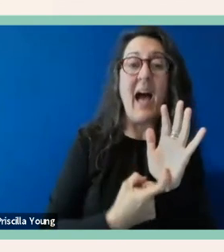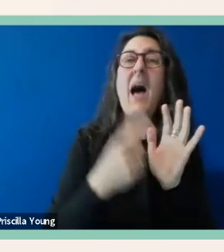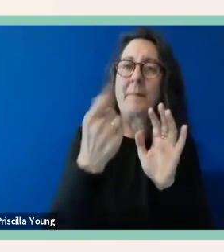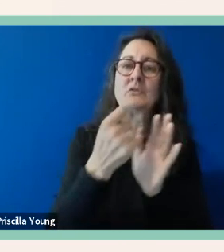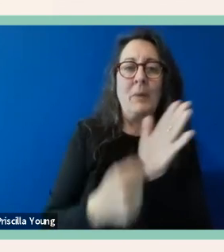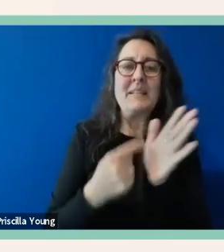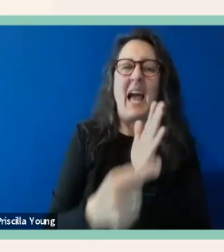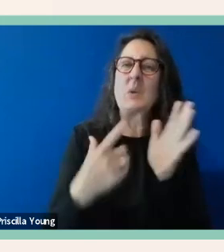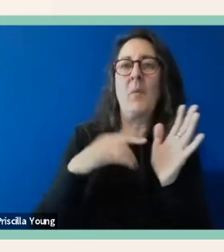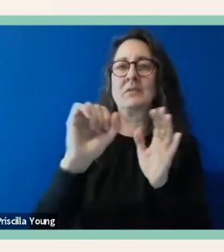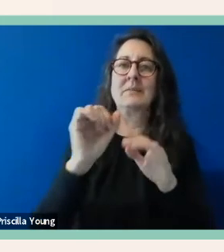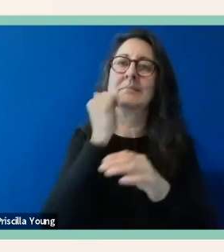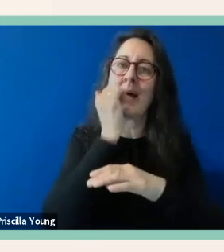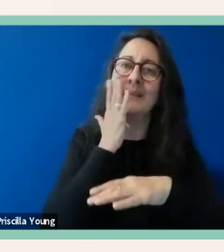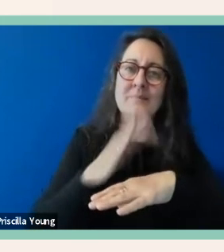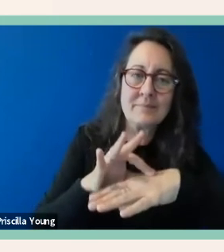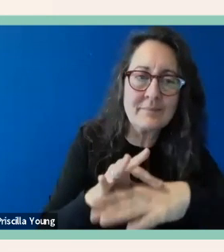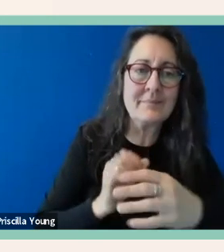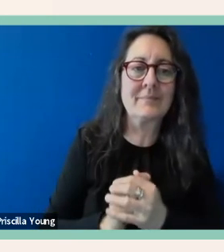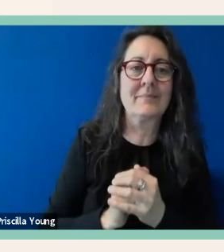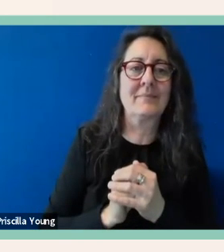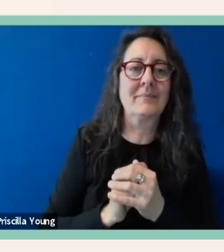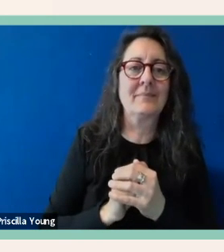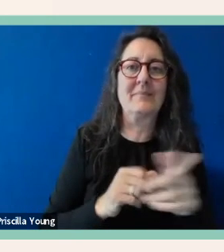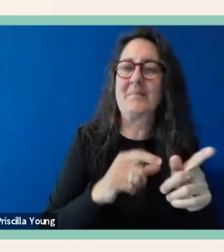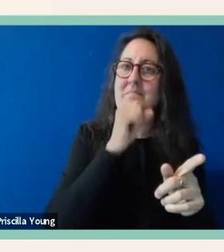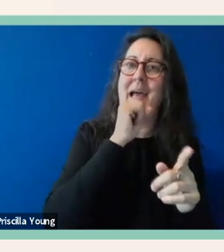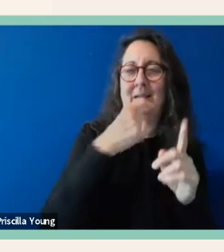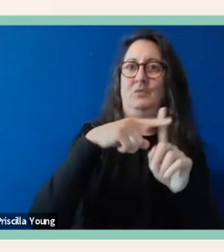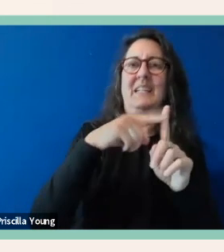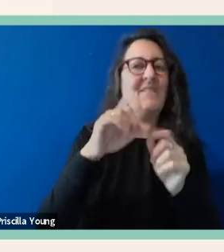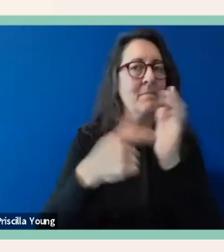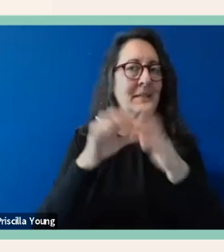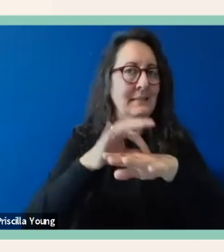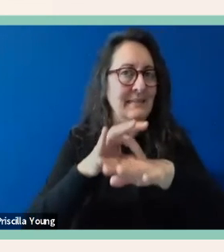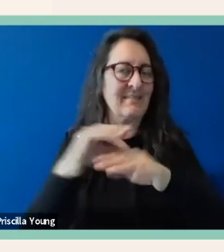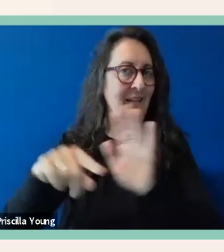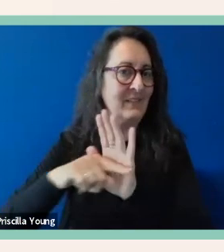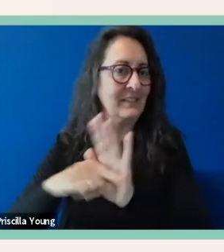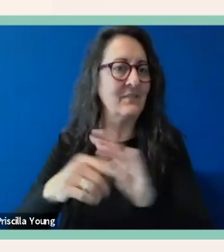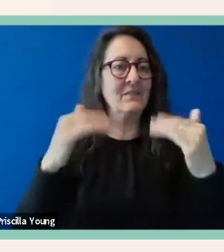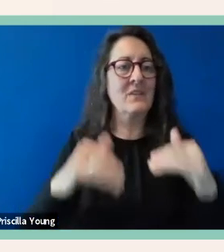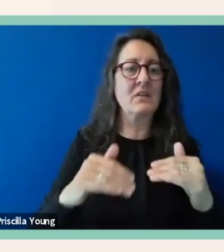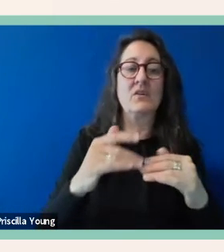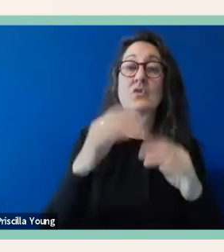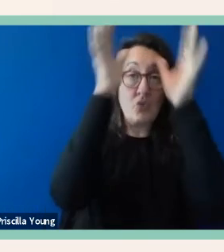So an intersectional approach makes that compounding